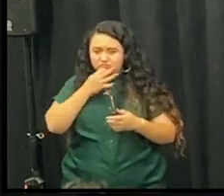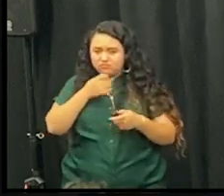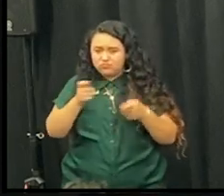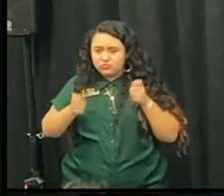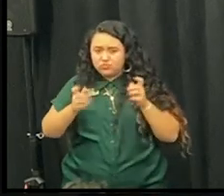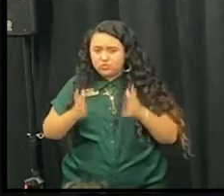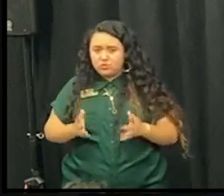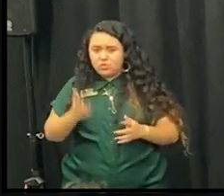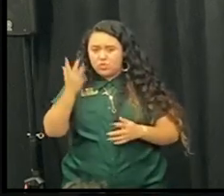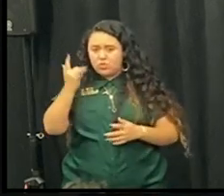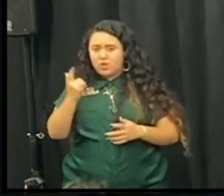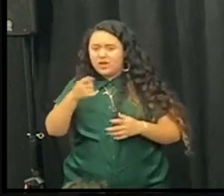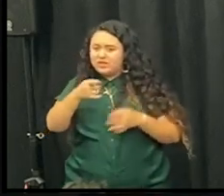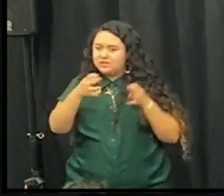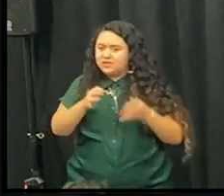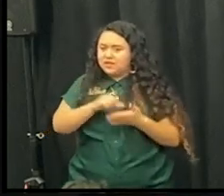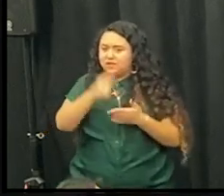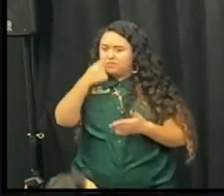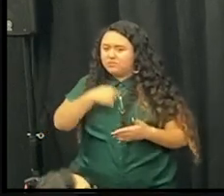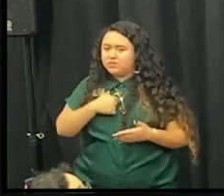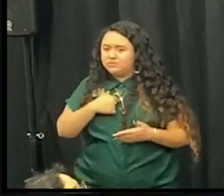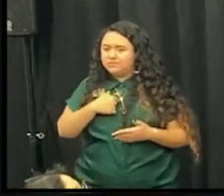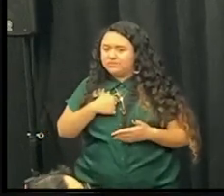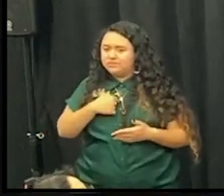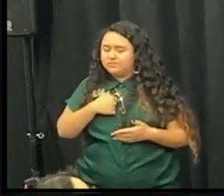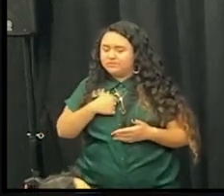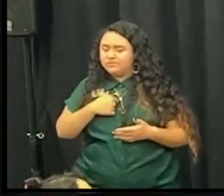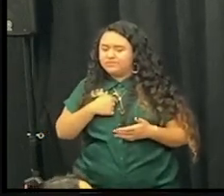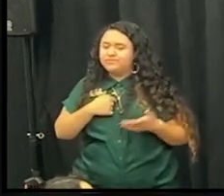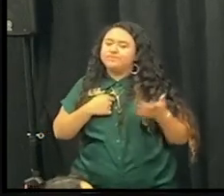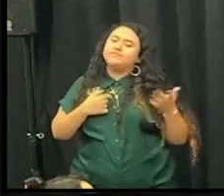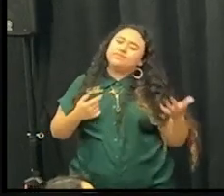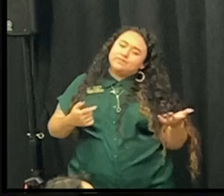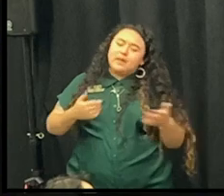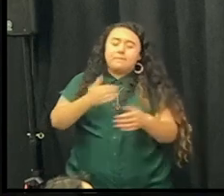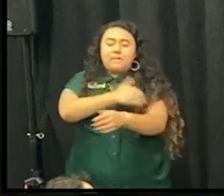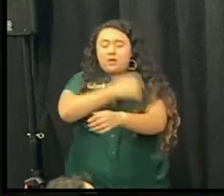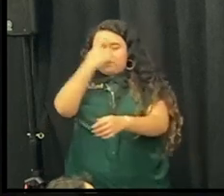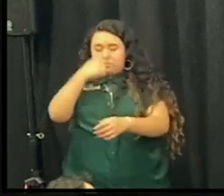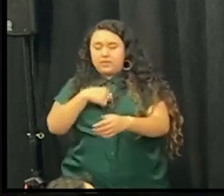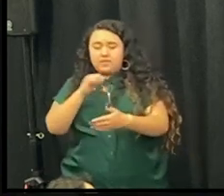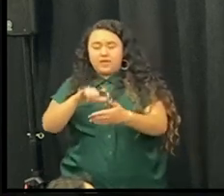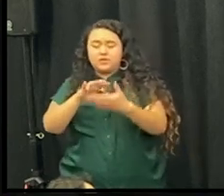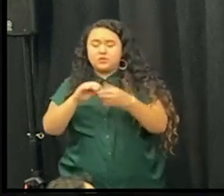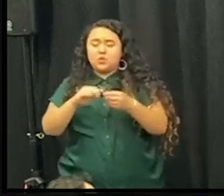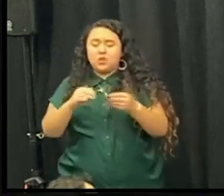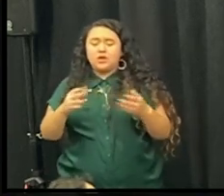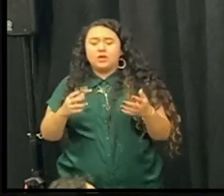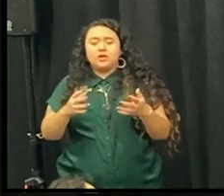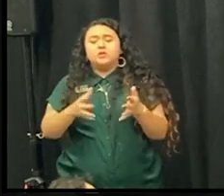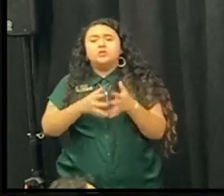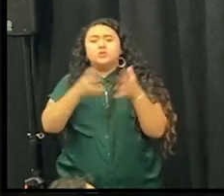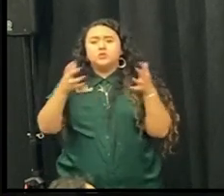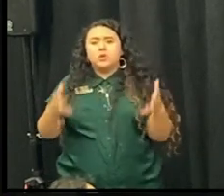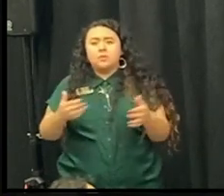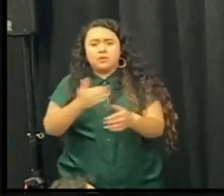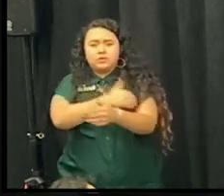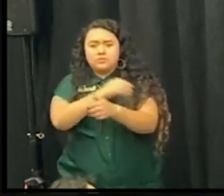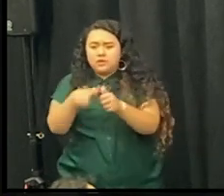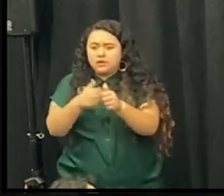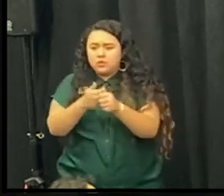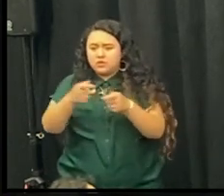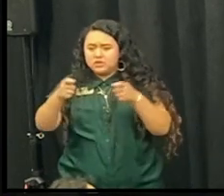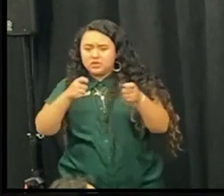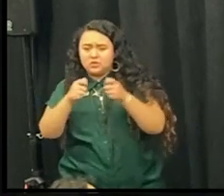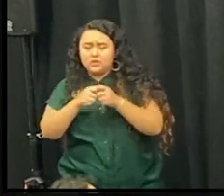and why he got to decide. You know, and it's so powerful to me, that story, because there you have so much power when you're dealing